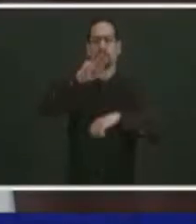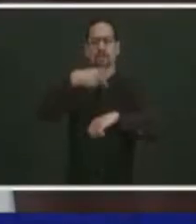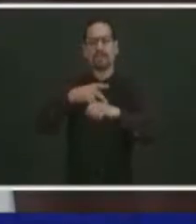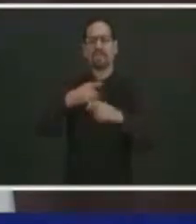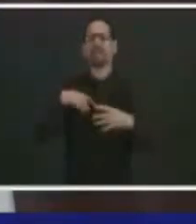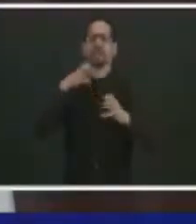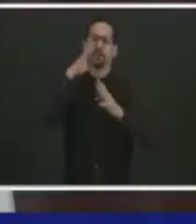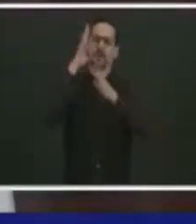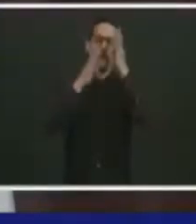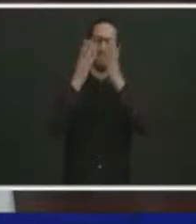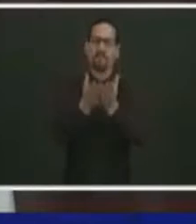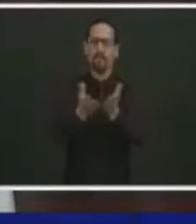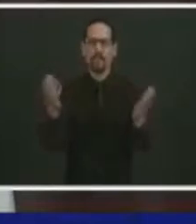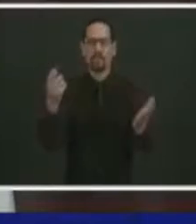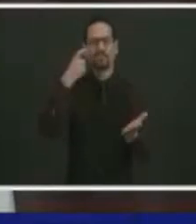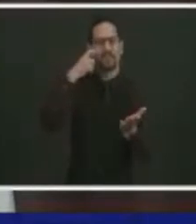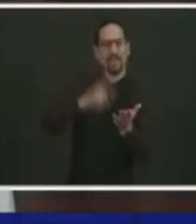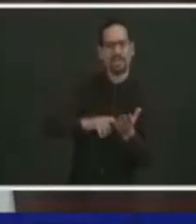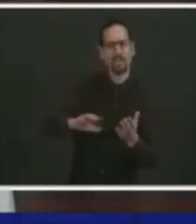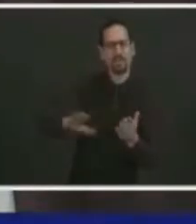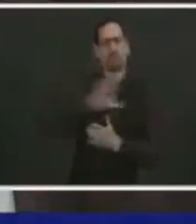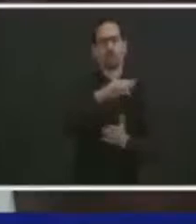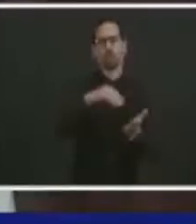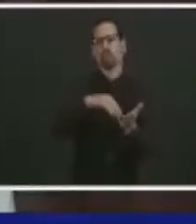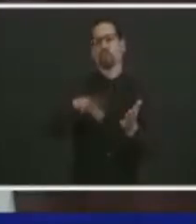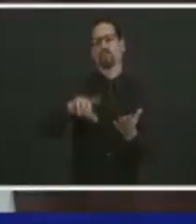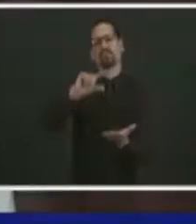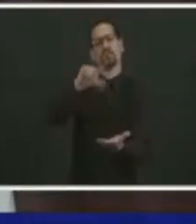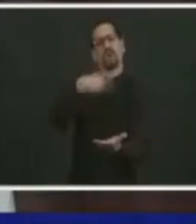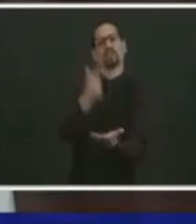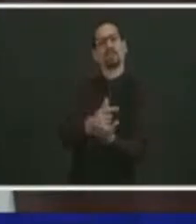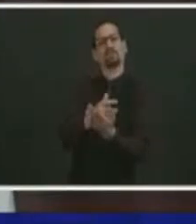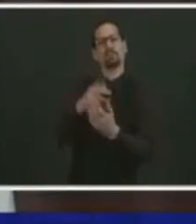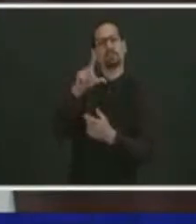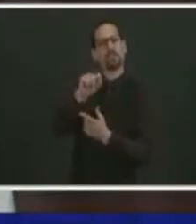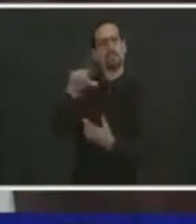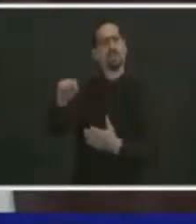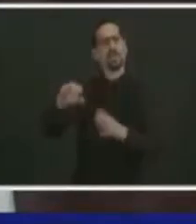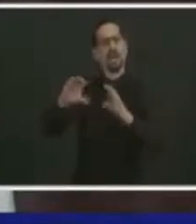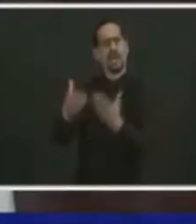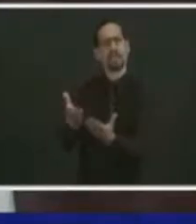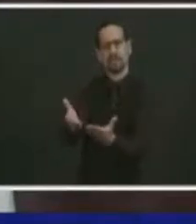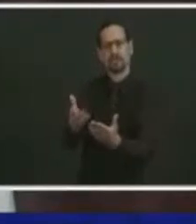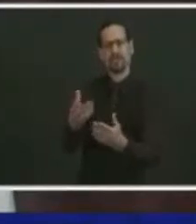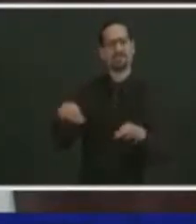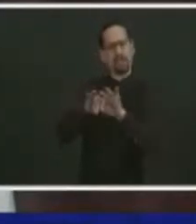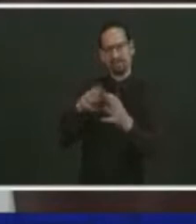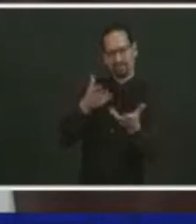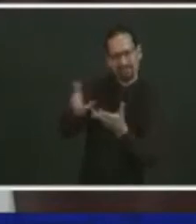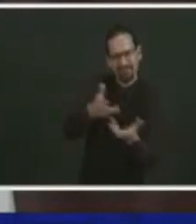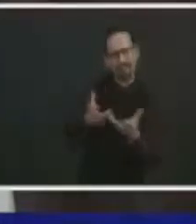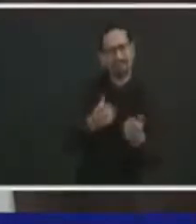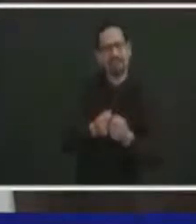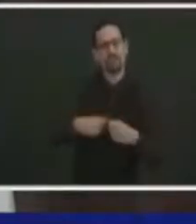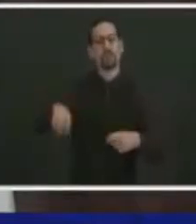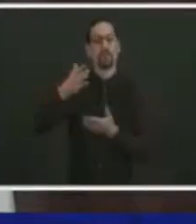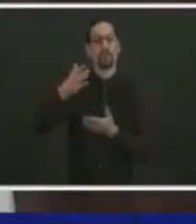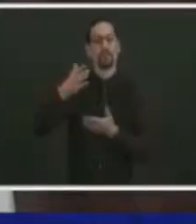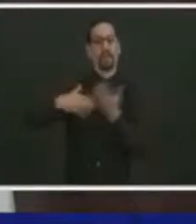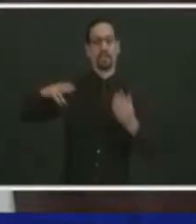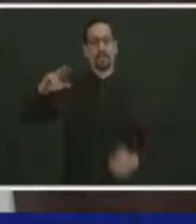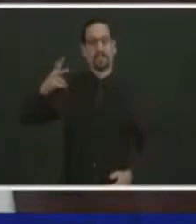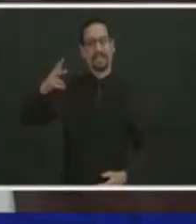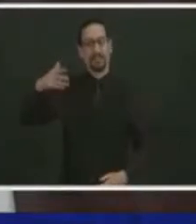properly acknowledge the students who are graduating. So in phase 3, in